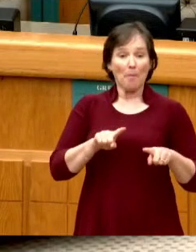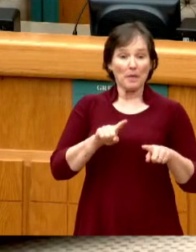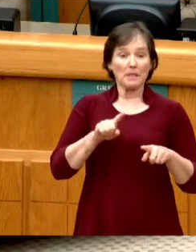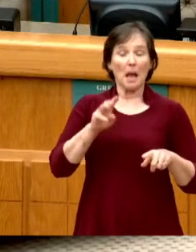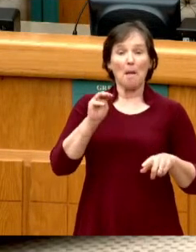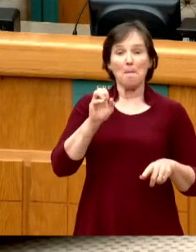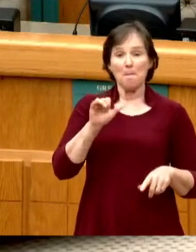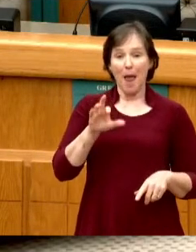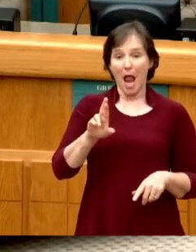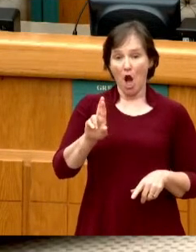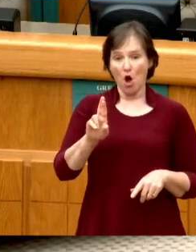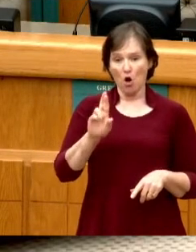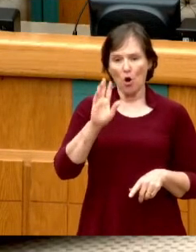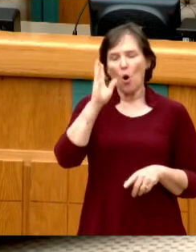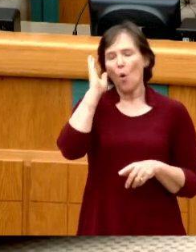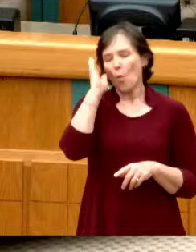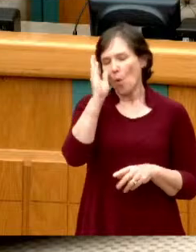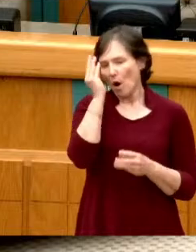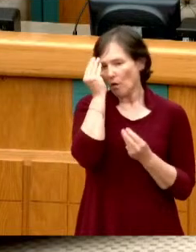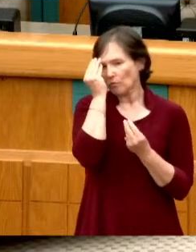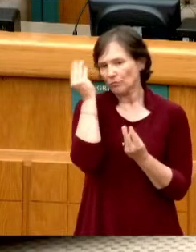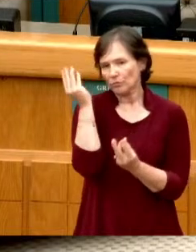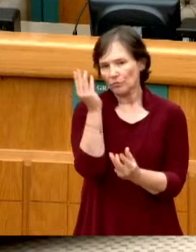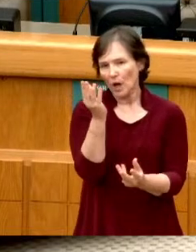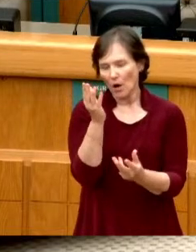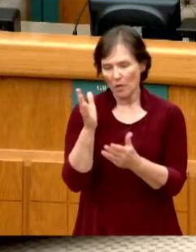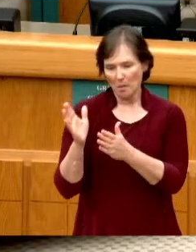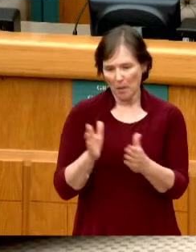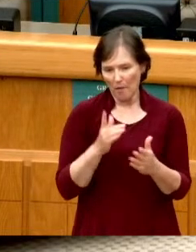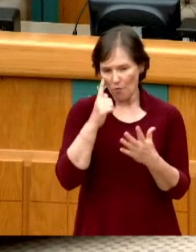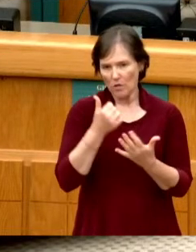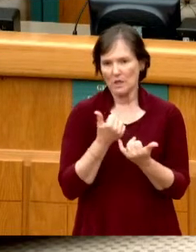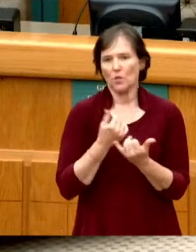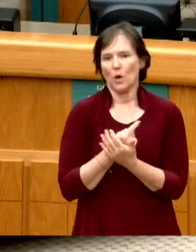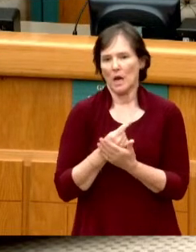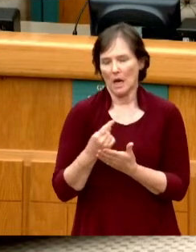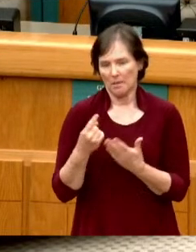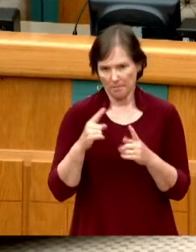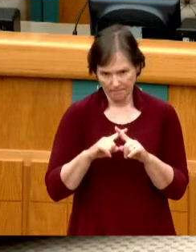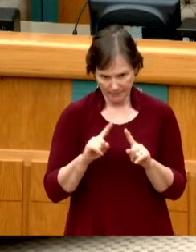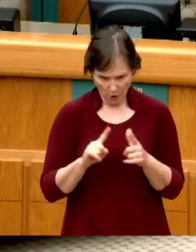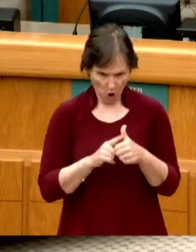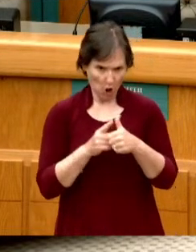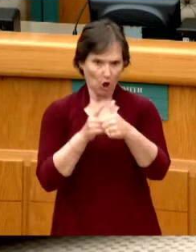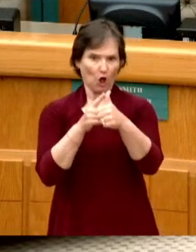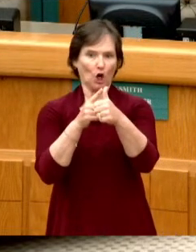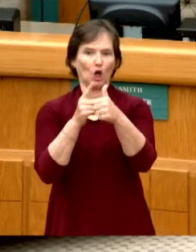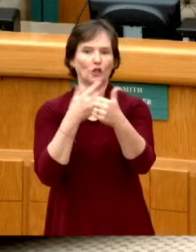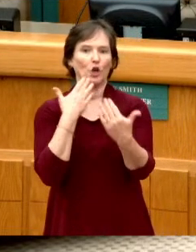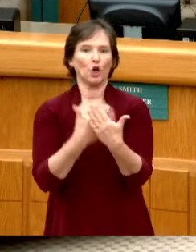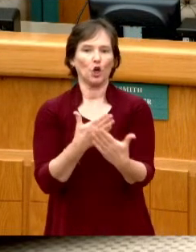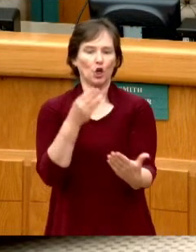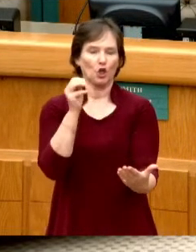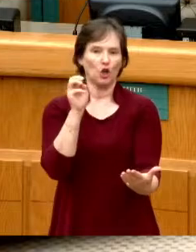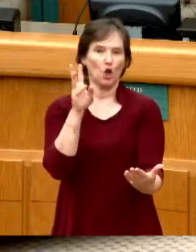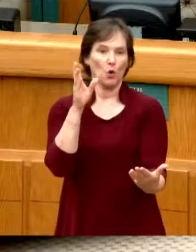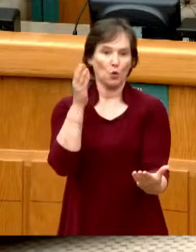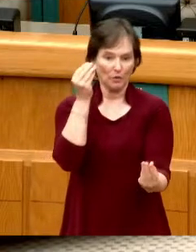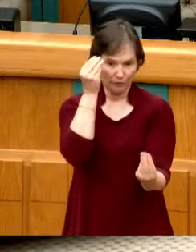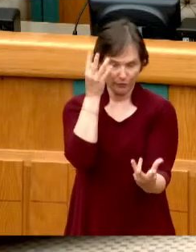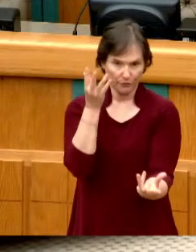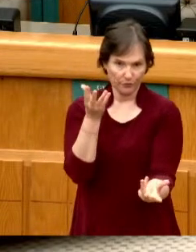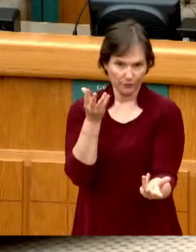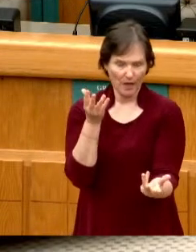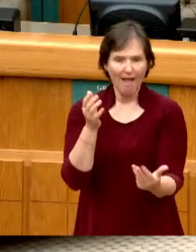up-to-date information about our plans for this week. But let me start with some good news. Last week,